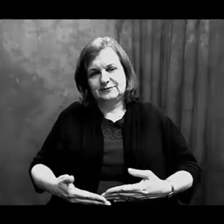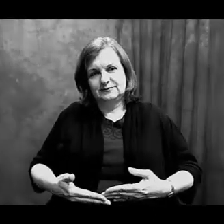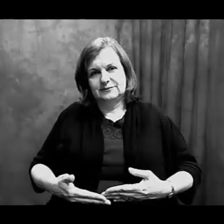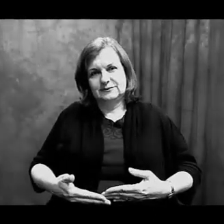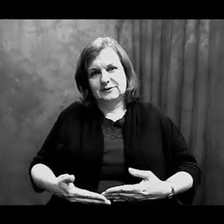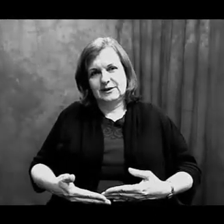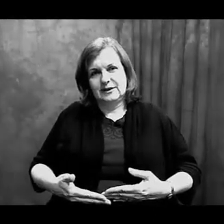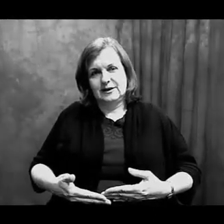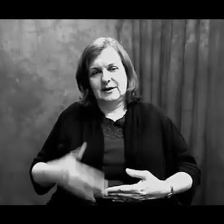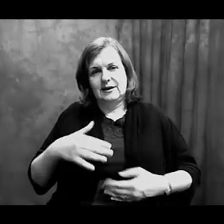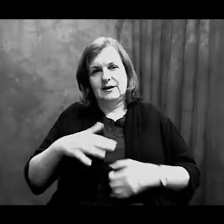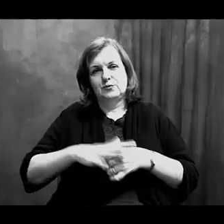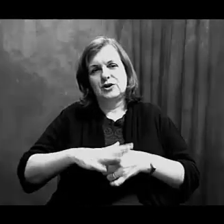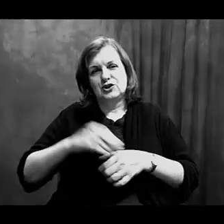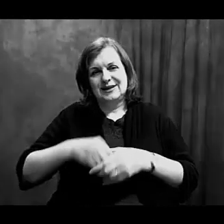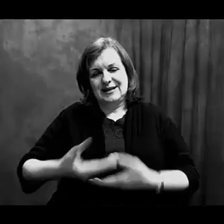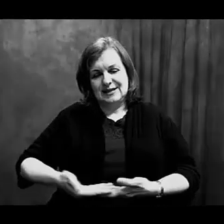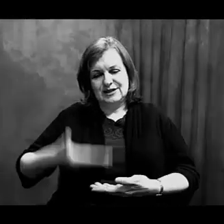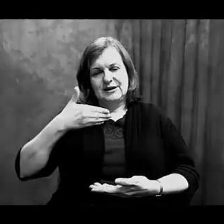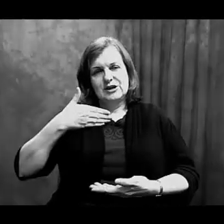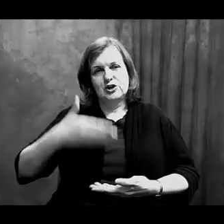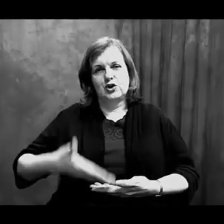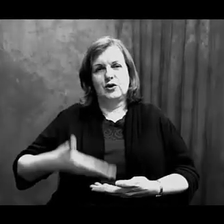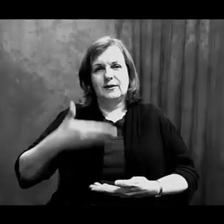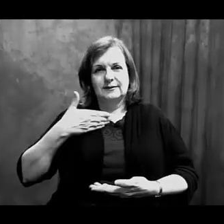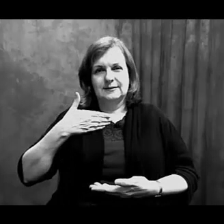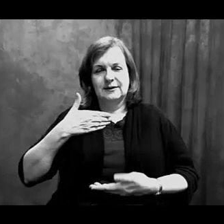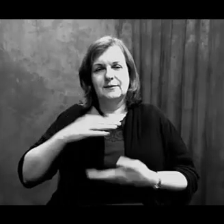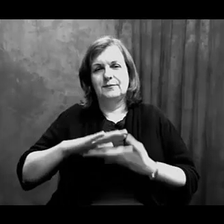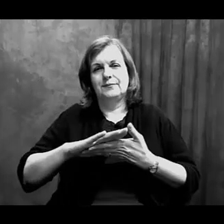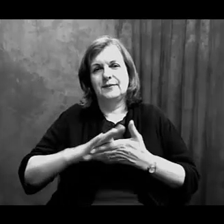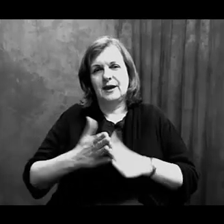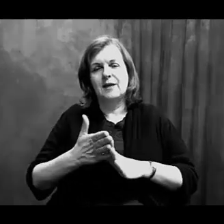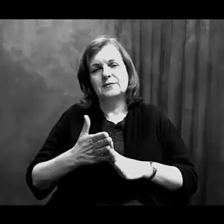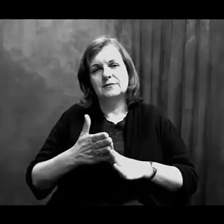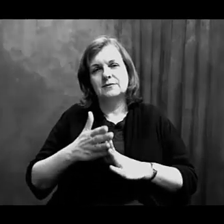the pressure inside the chest cavity